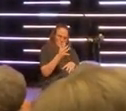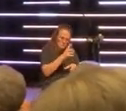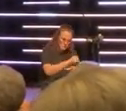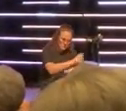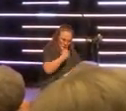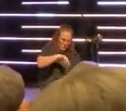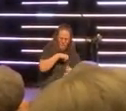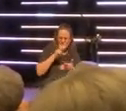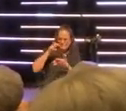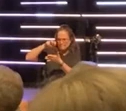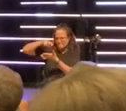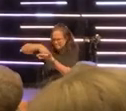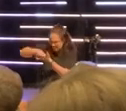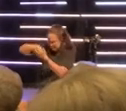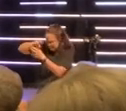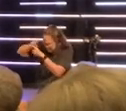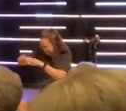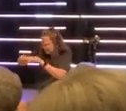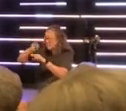on him."